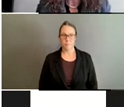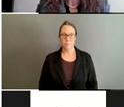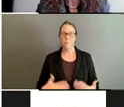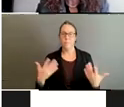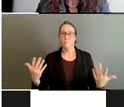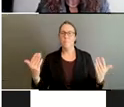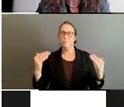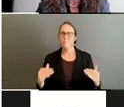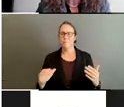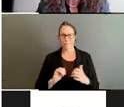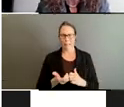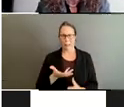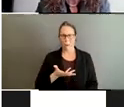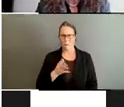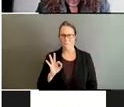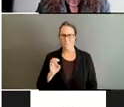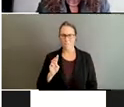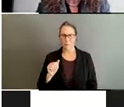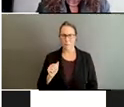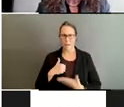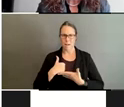And then how can FEMA assist?